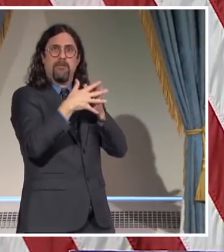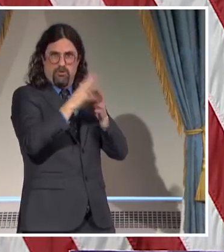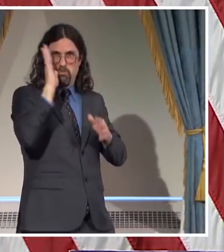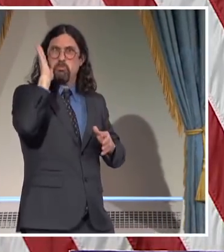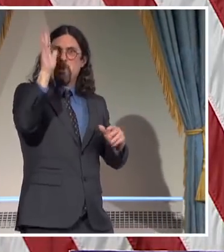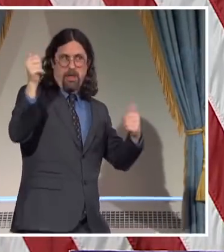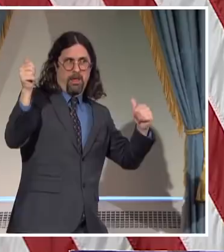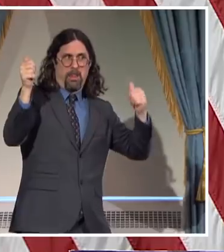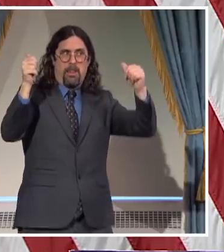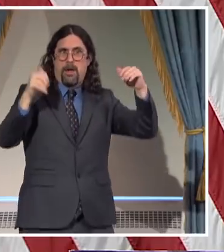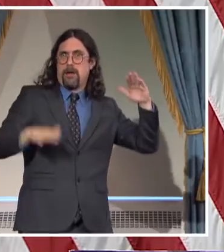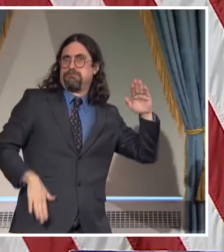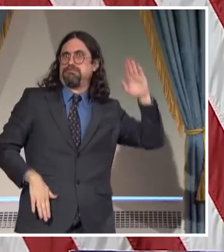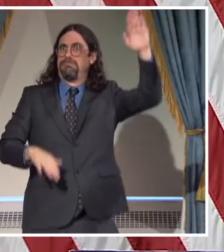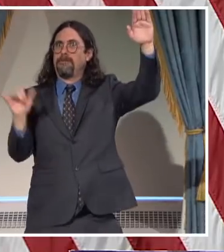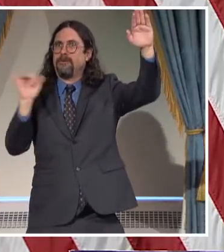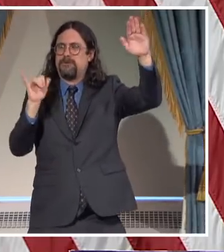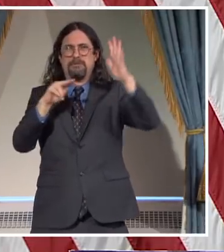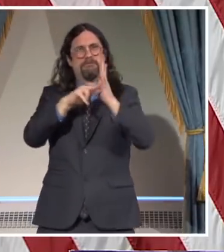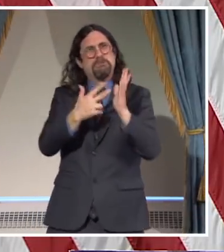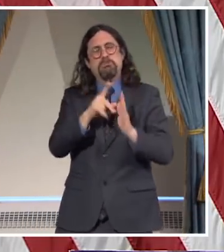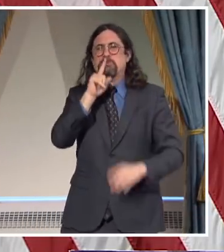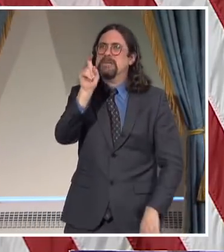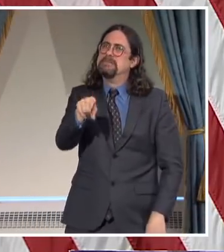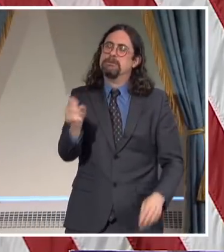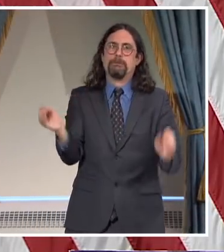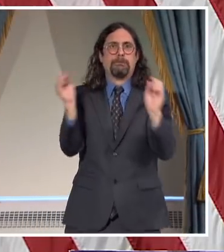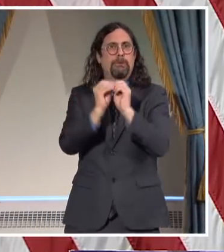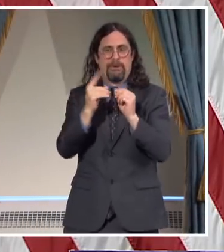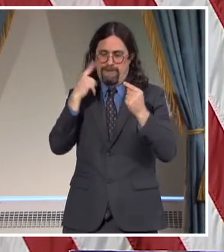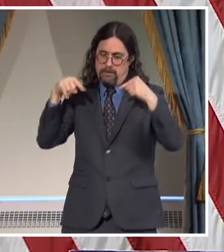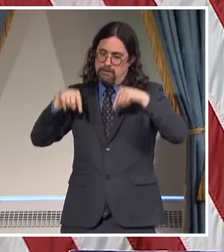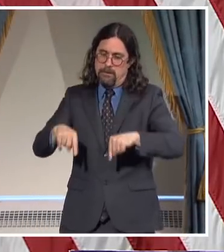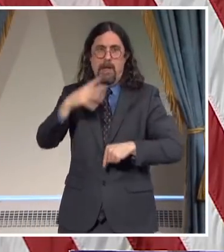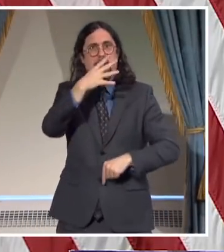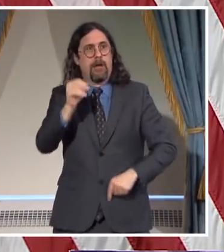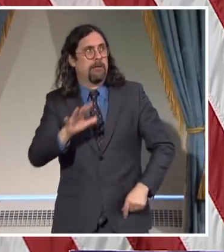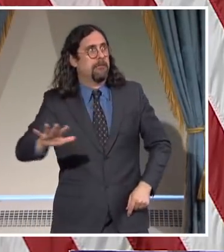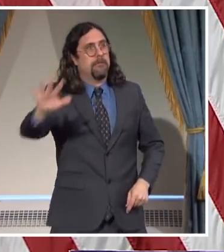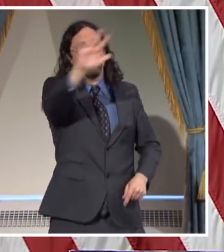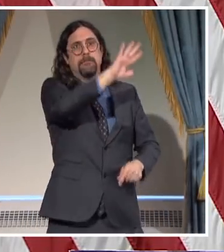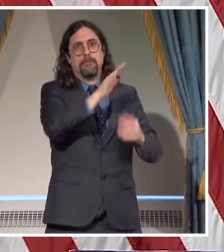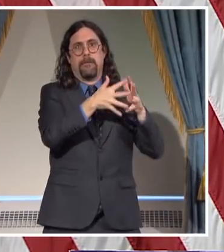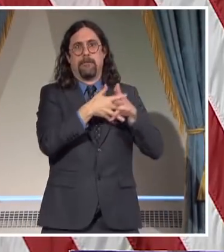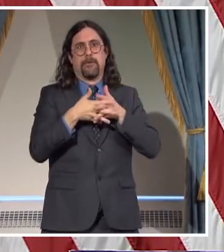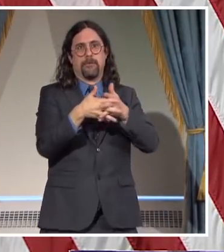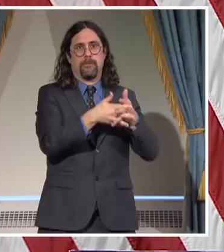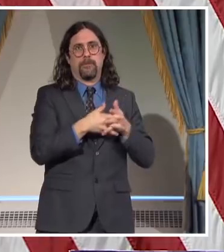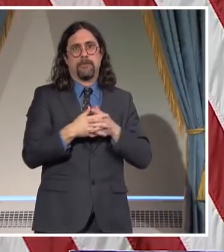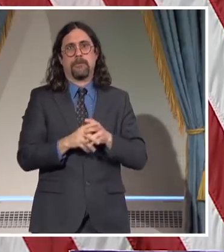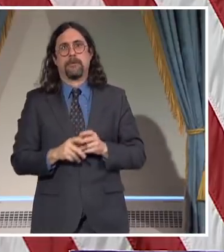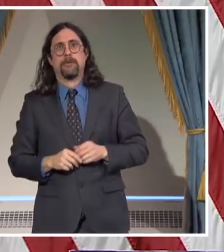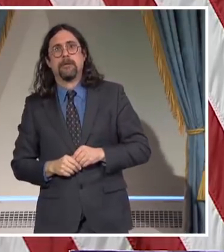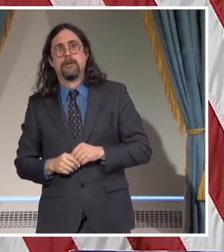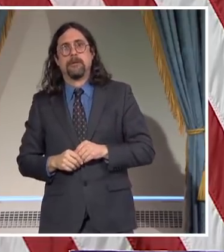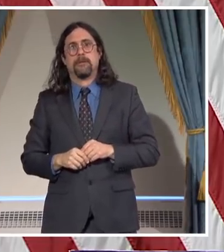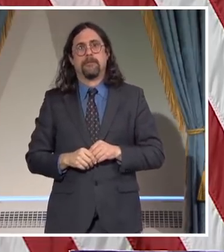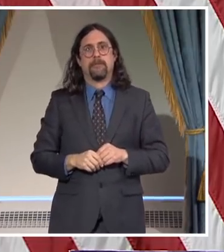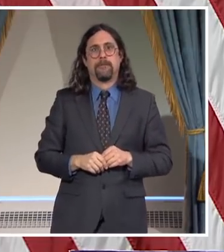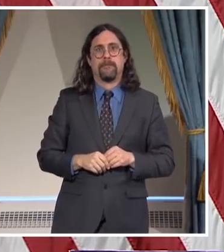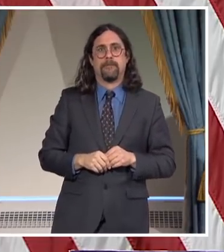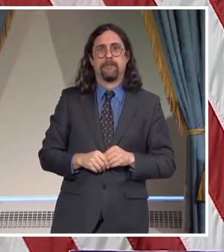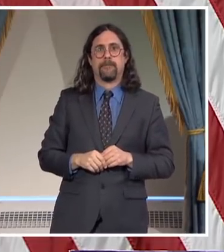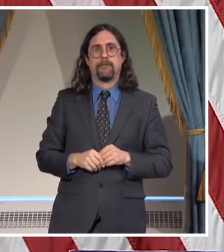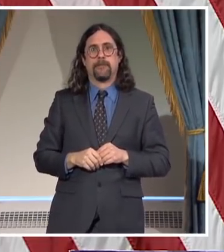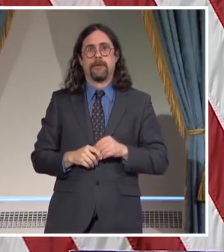even if the production occurs, the only way it will get to us in time on a sustained basis is if the United States military